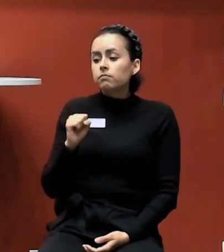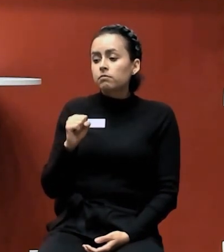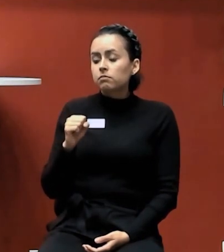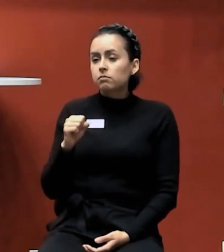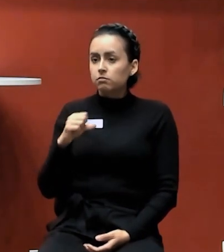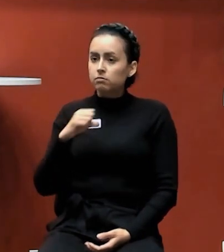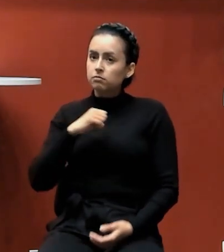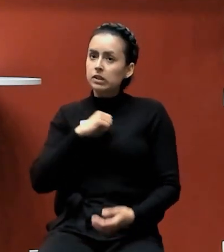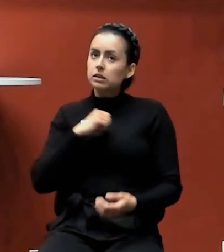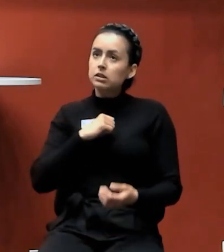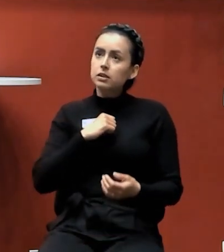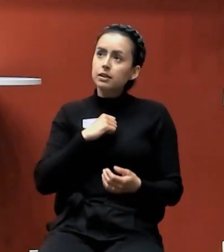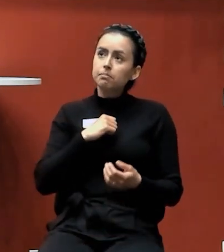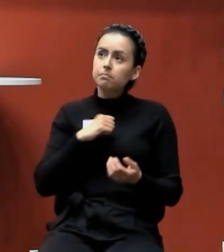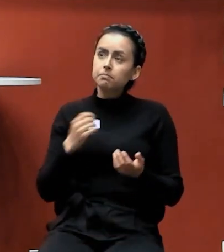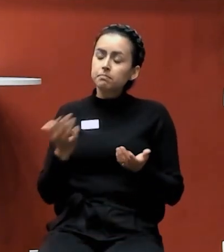for me, it's all about